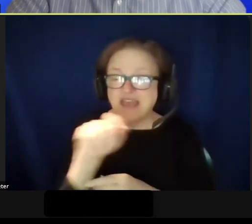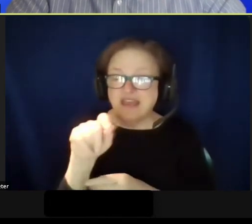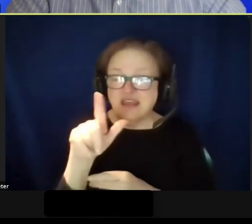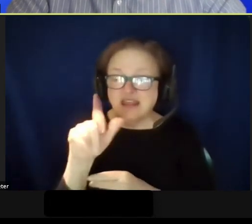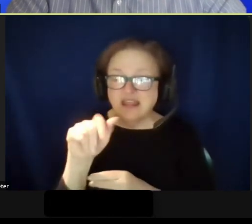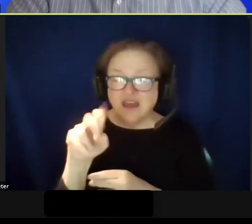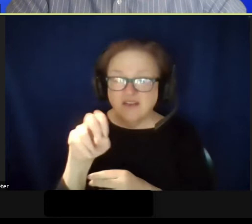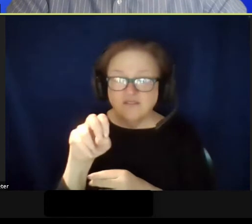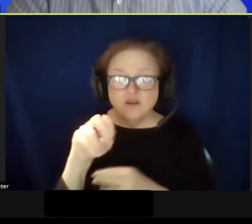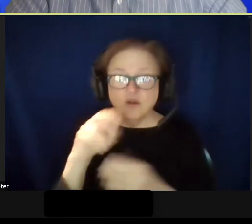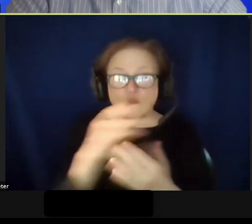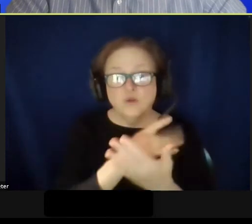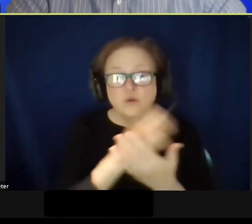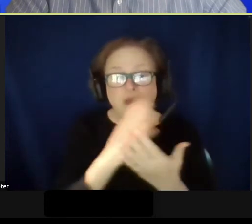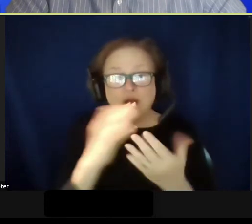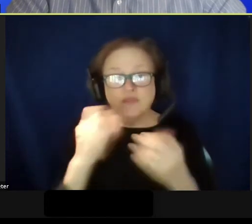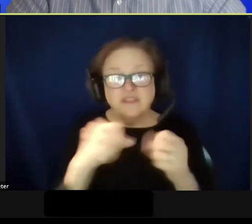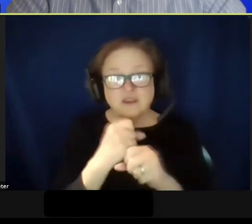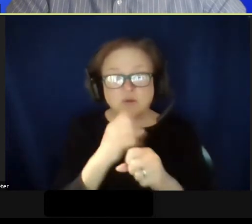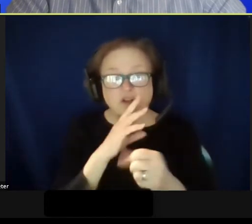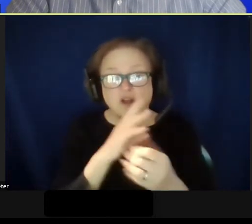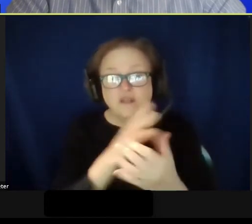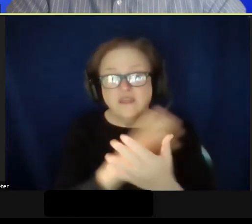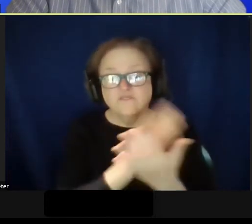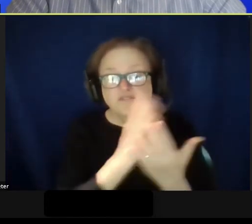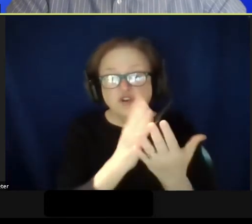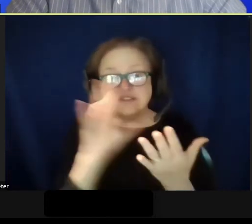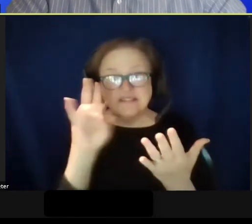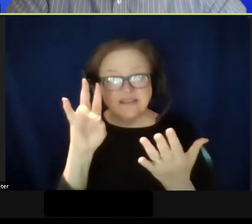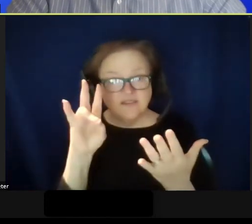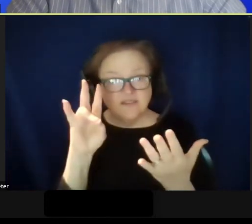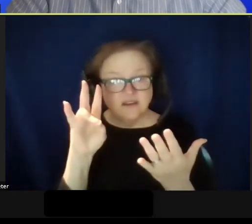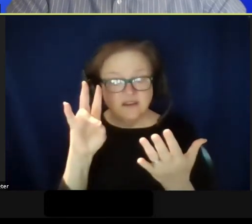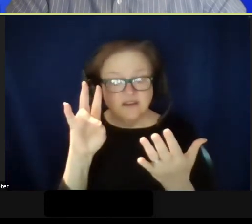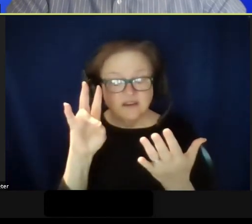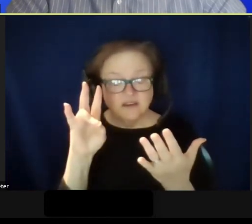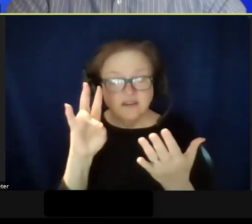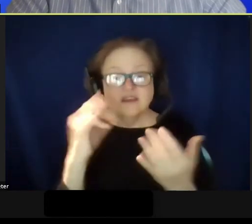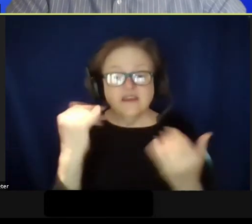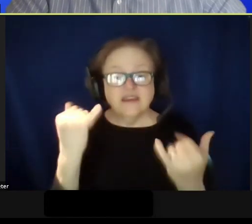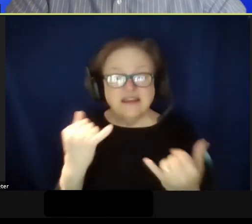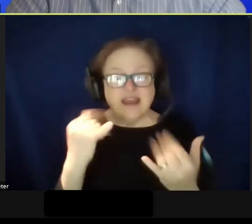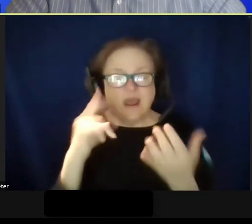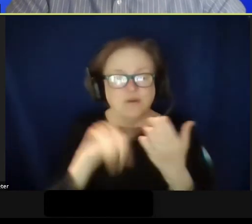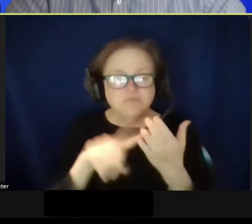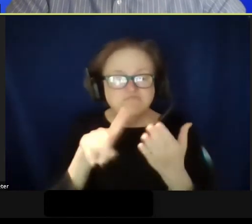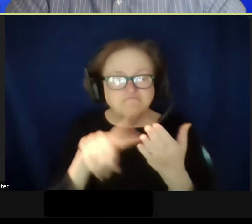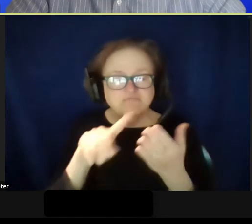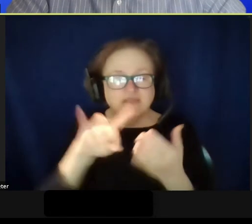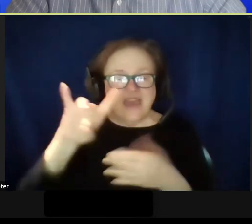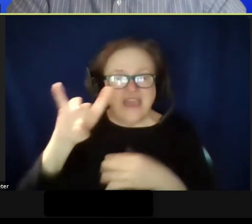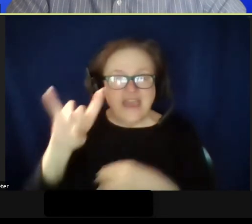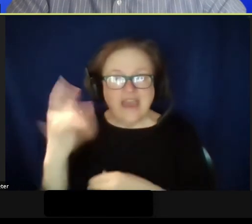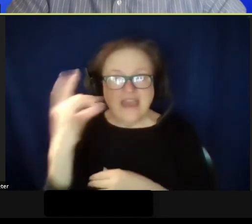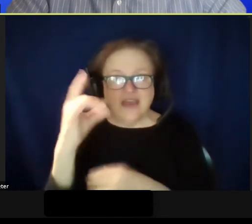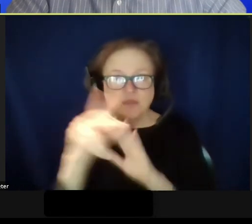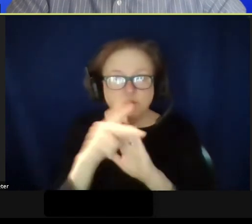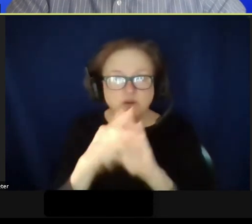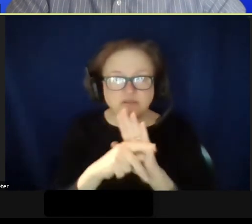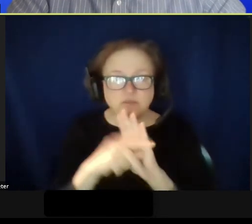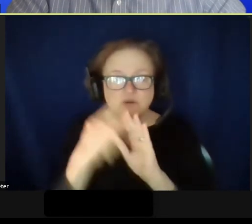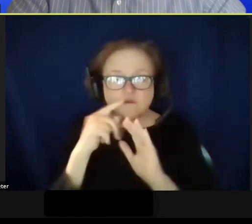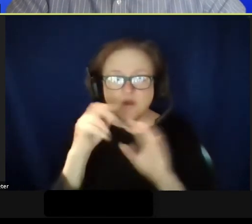seven principles of the Optimizing Outcomes Guideline. Today we will be exploring the eighth principle of the Educational Service